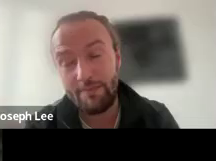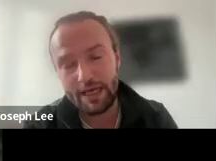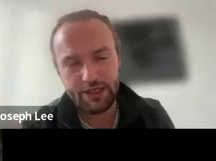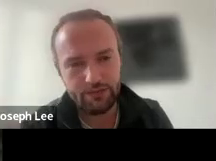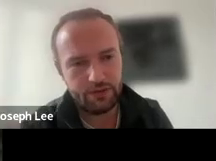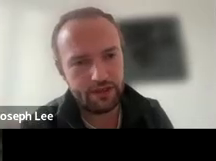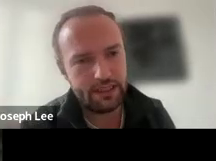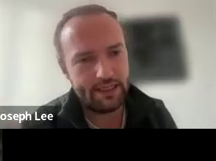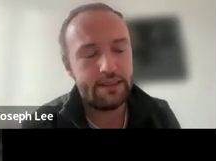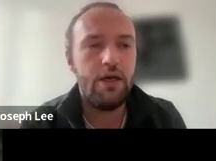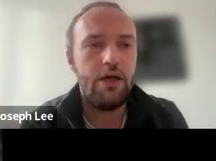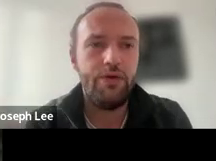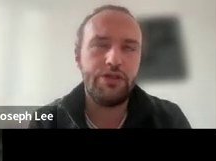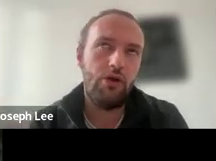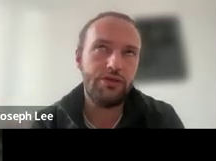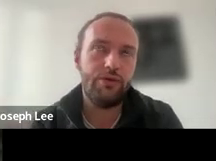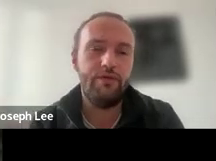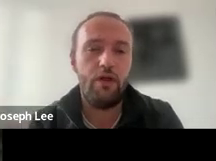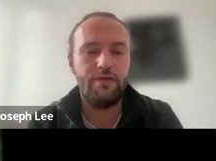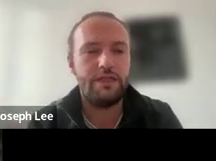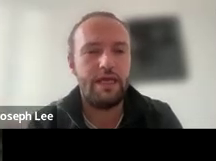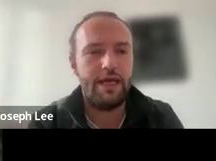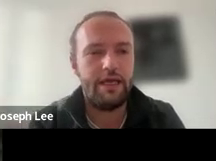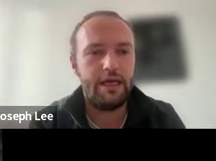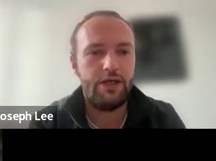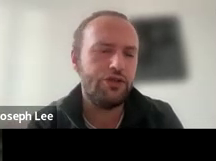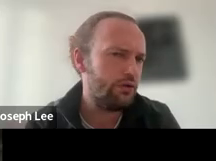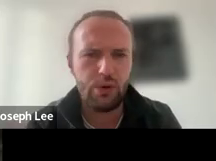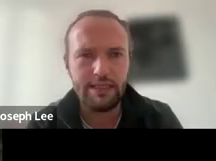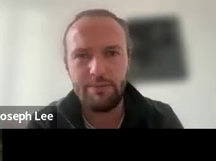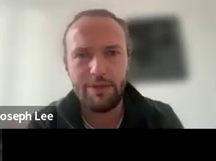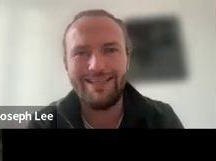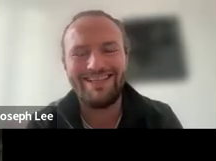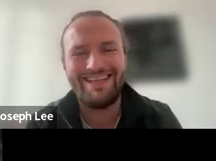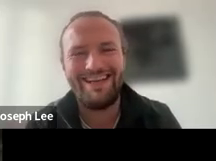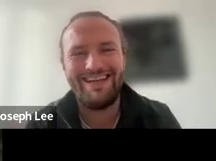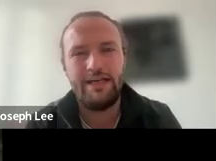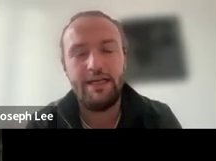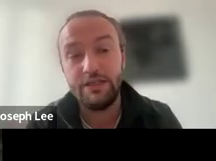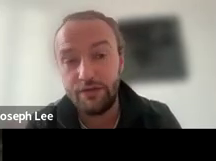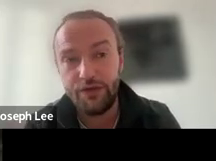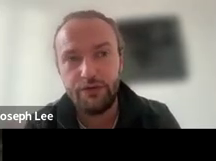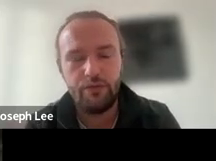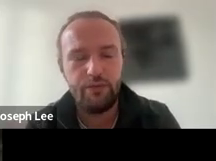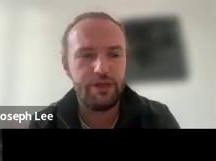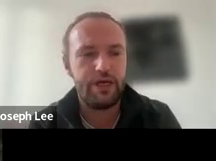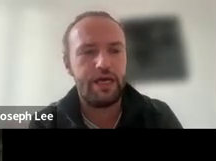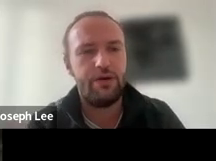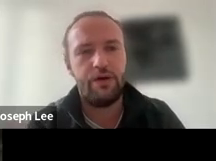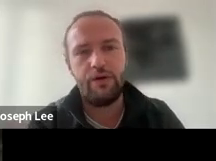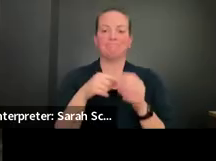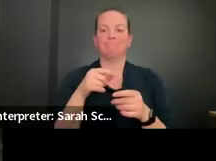we have an application process which also involves a short 20-minute interview